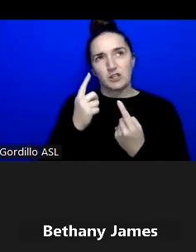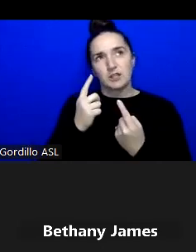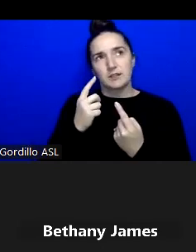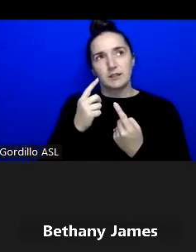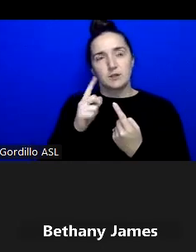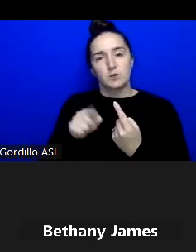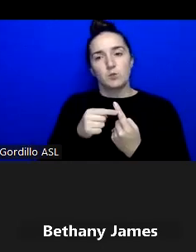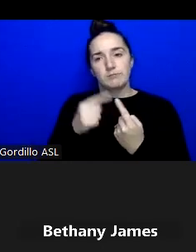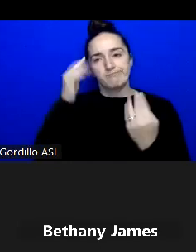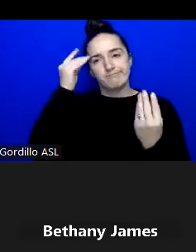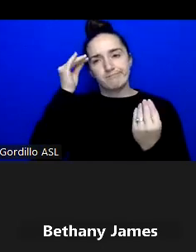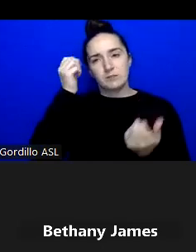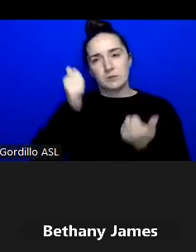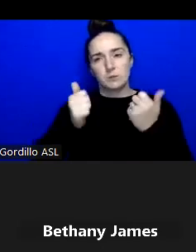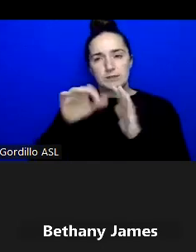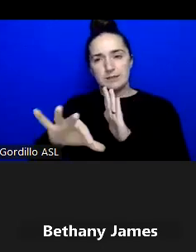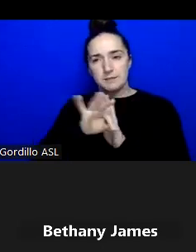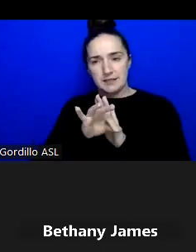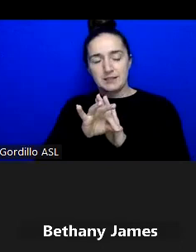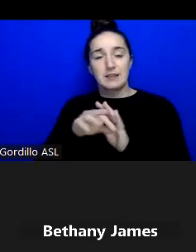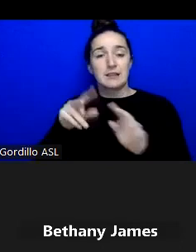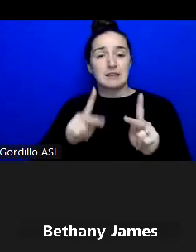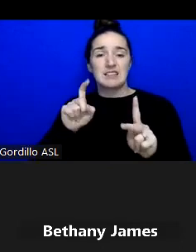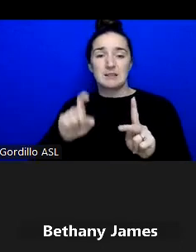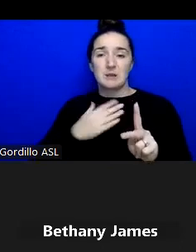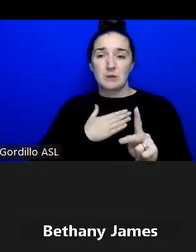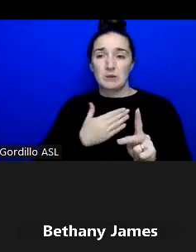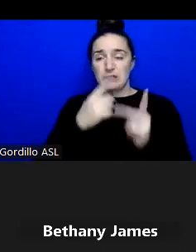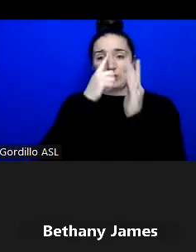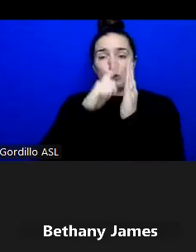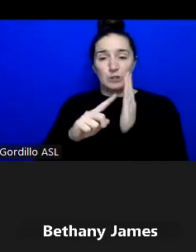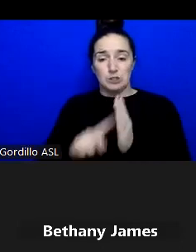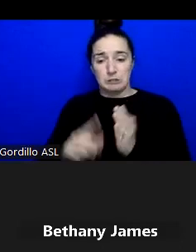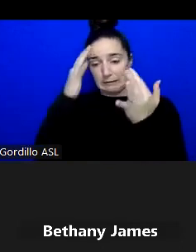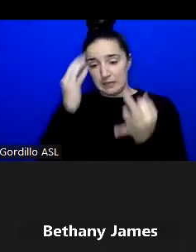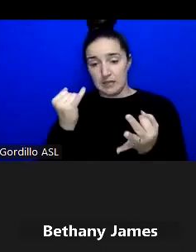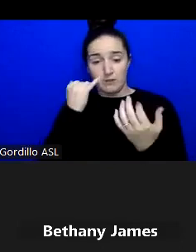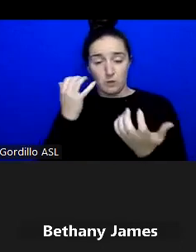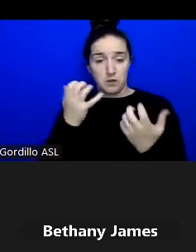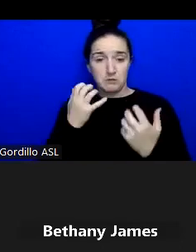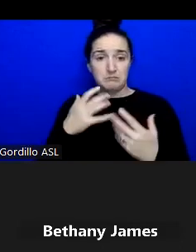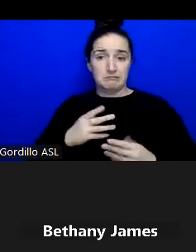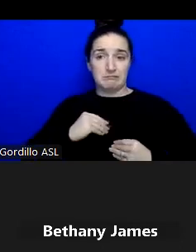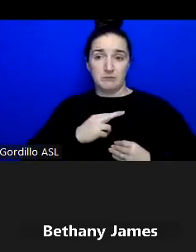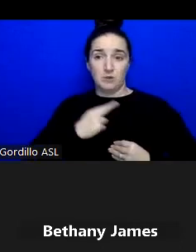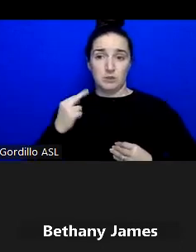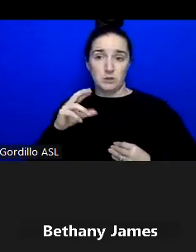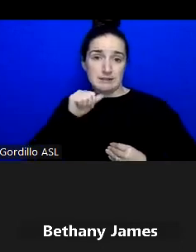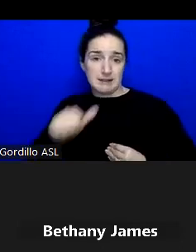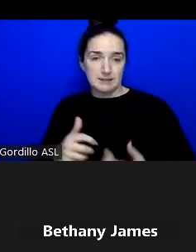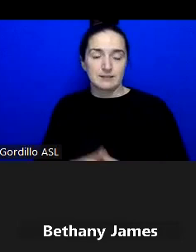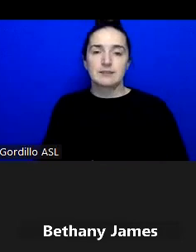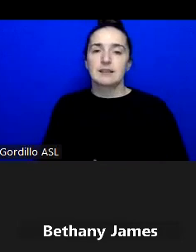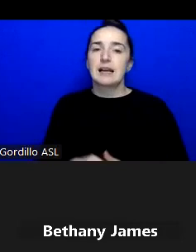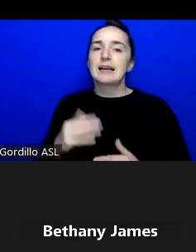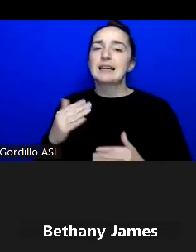do the research to determine whether or not that's something that they want to take on for themselves. I kind of have touched on this a little bit, but when